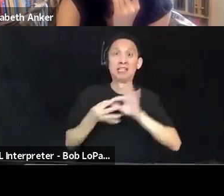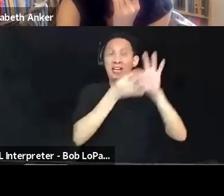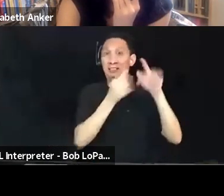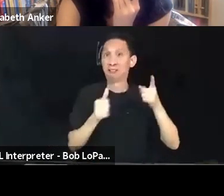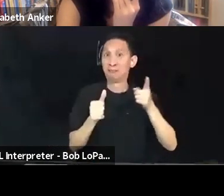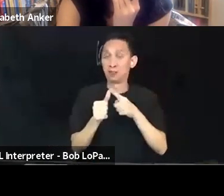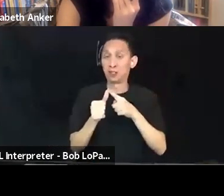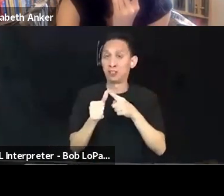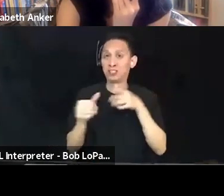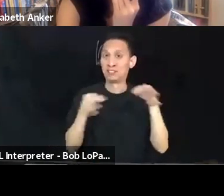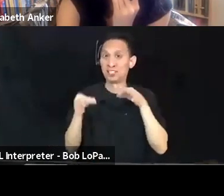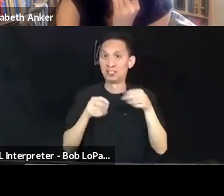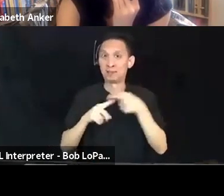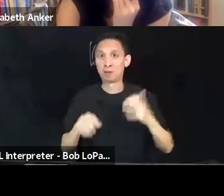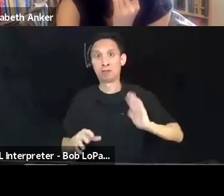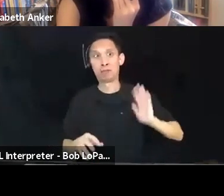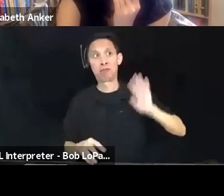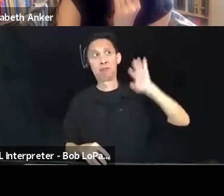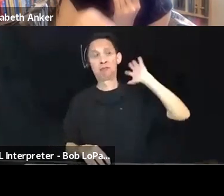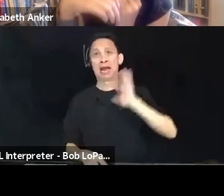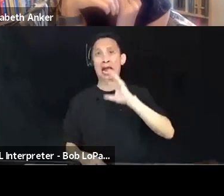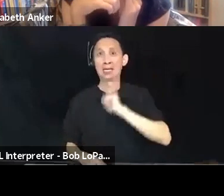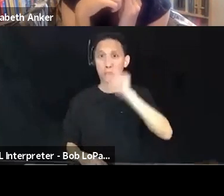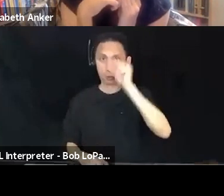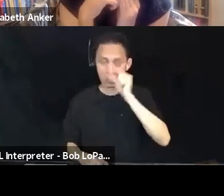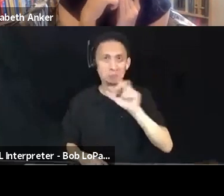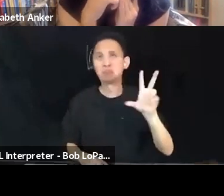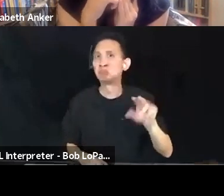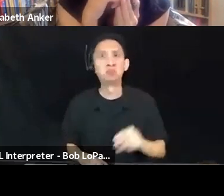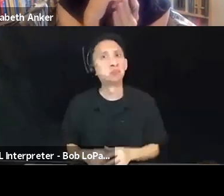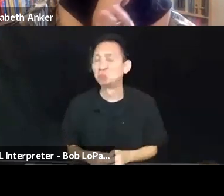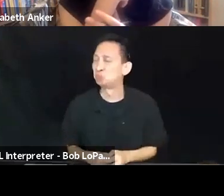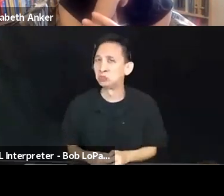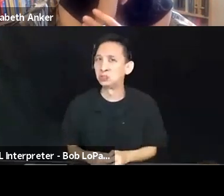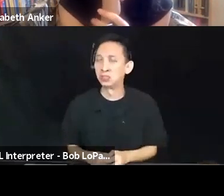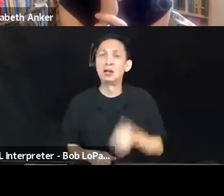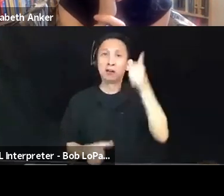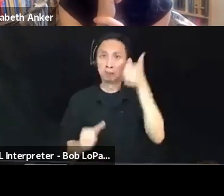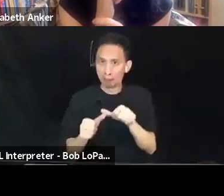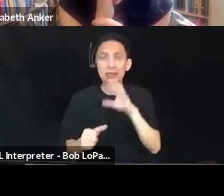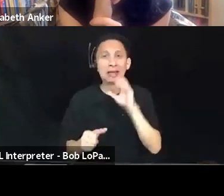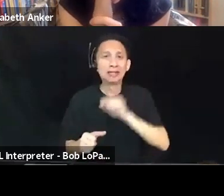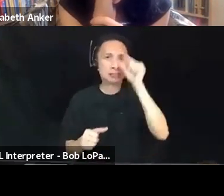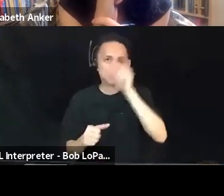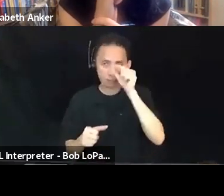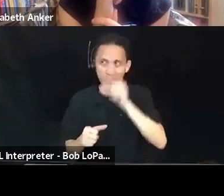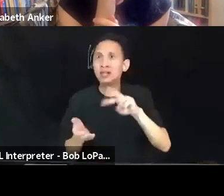primary definition is precisely to be a modality